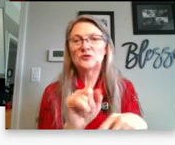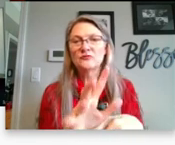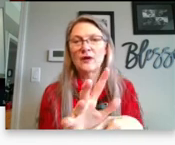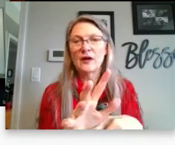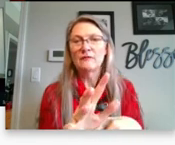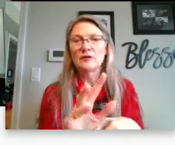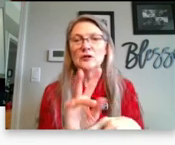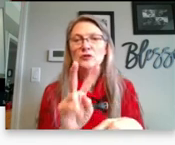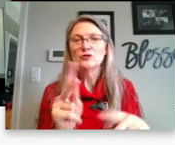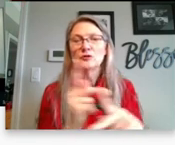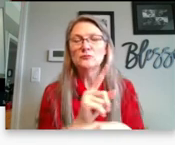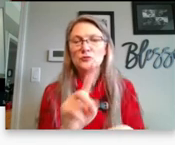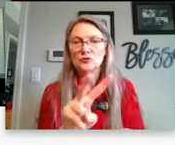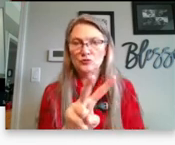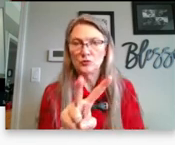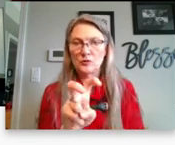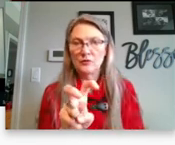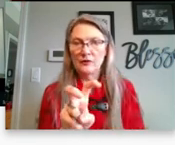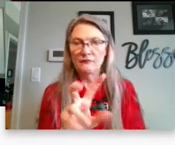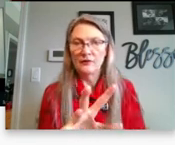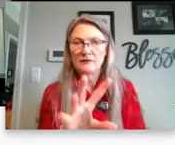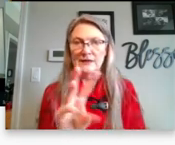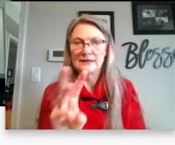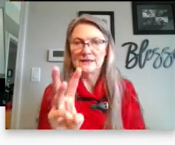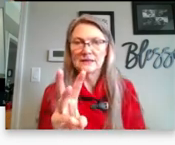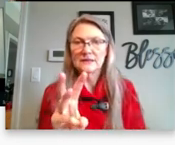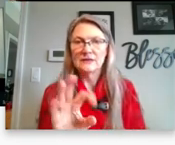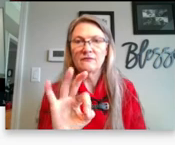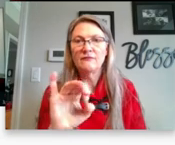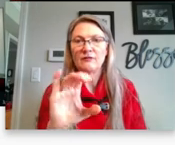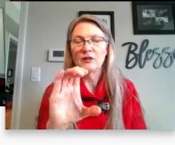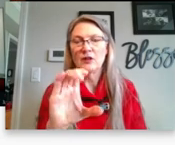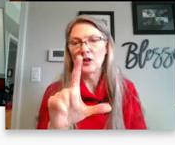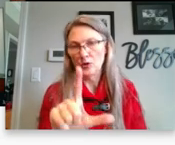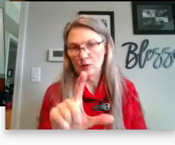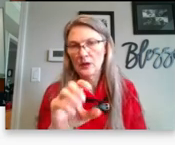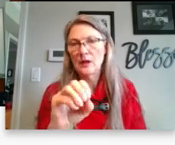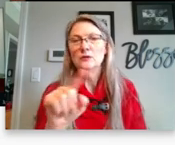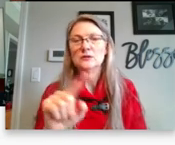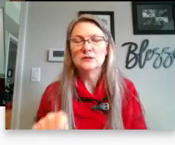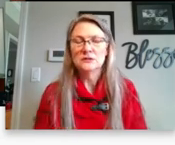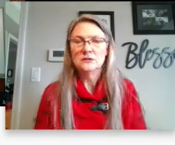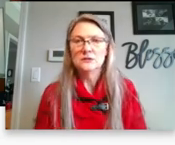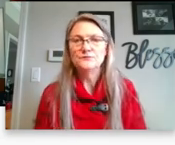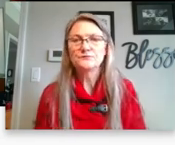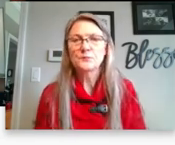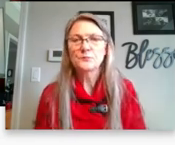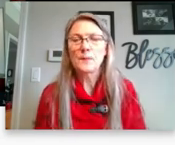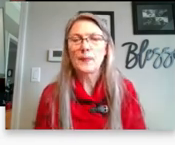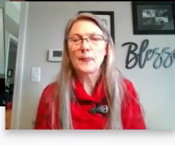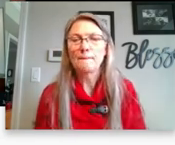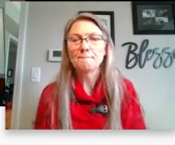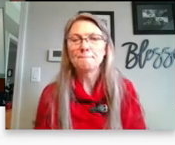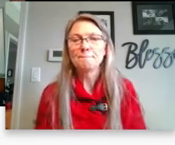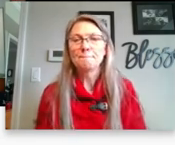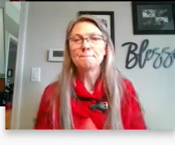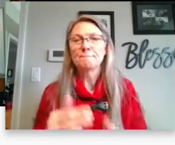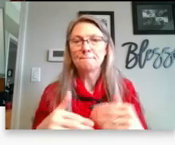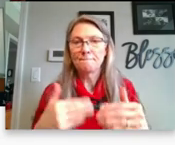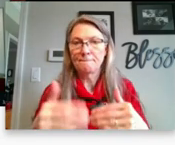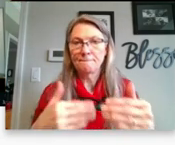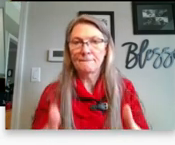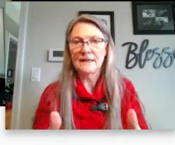2 times 1 is 2. So I see in 2 gallons, there's 256 fluid ounces. I'm going to keep going because it says that